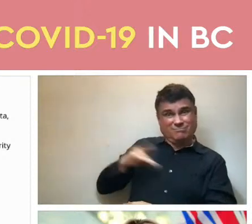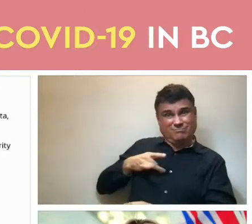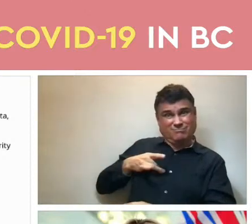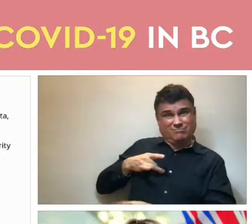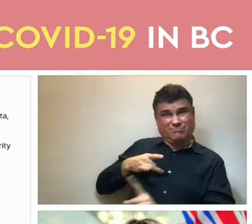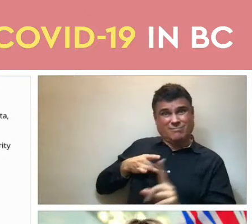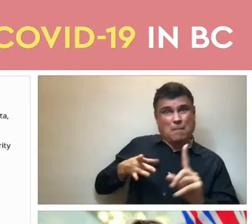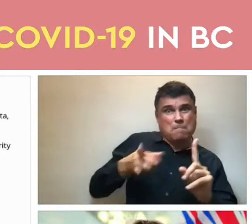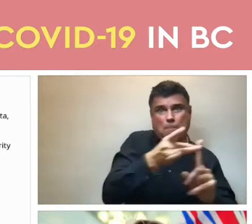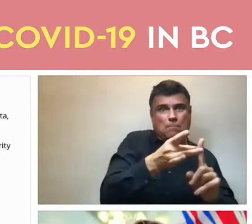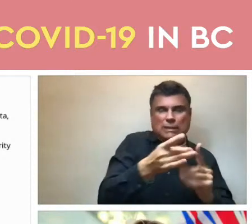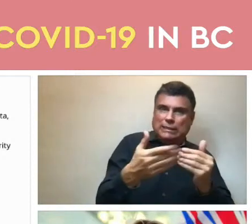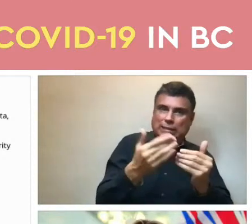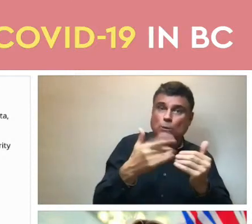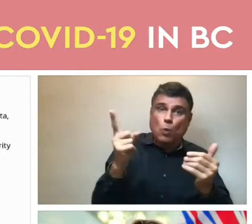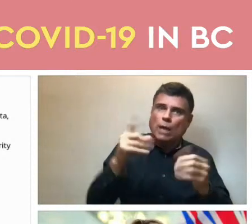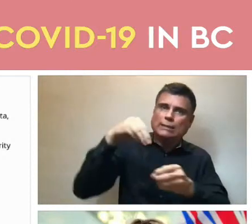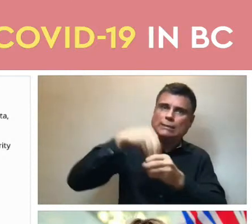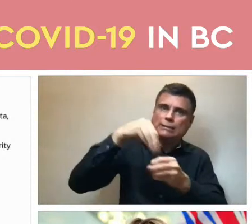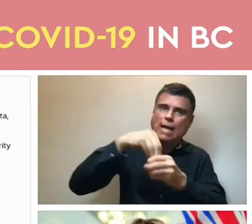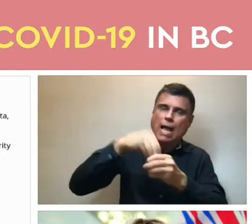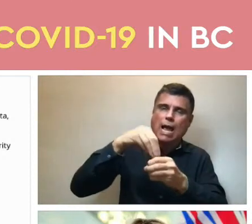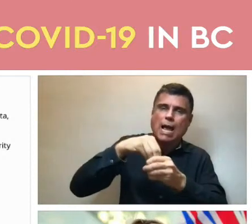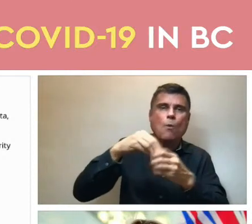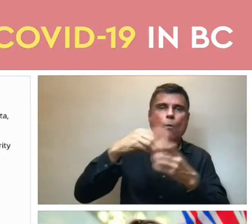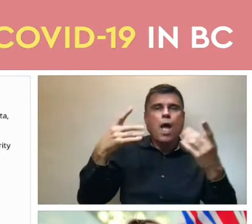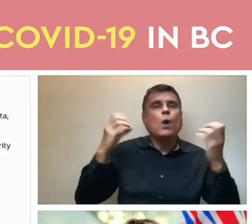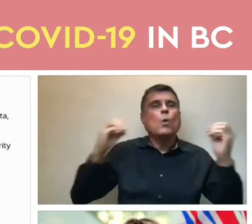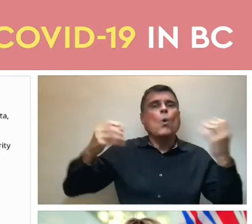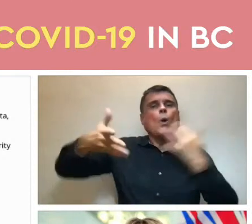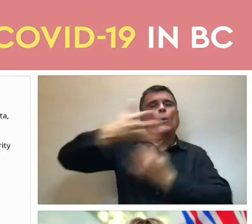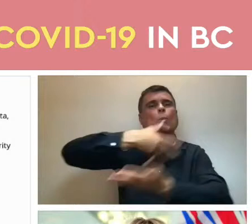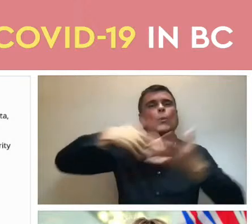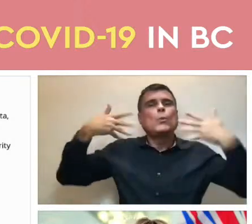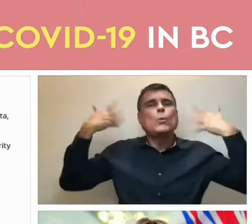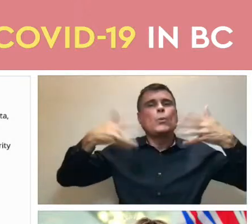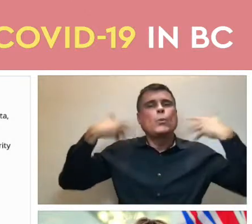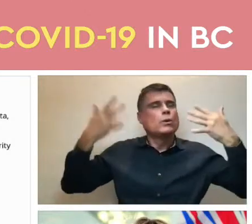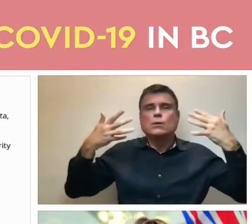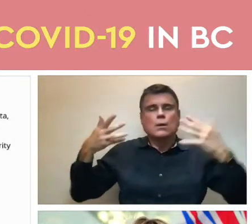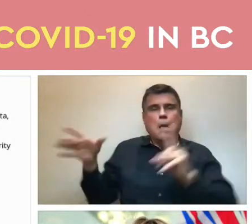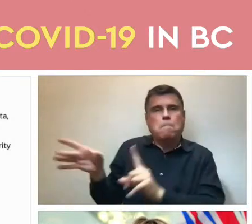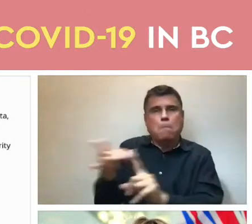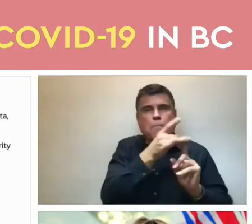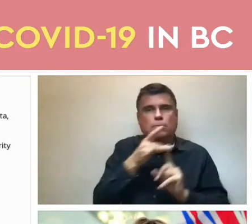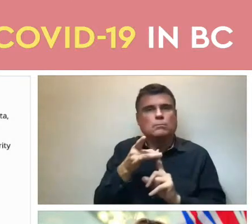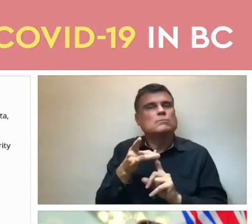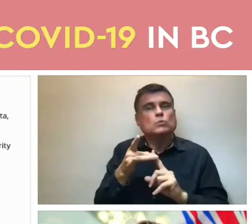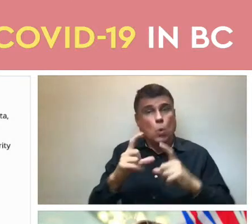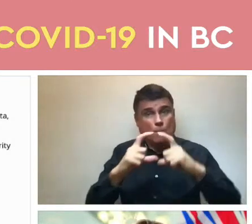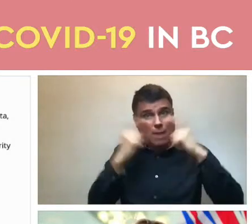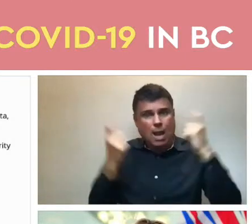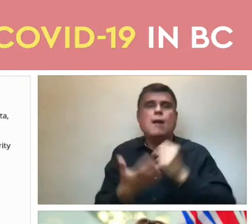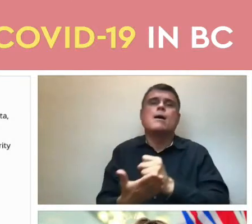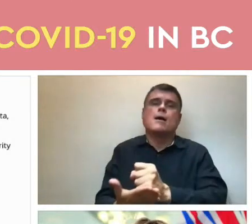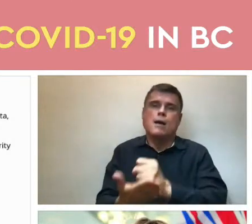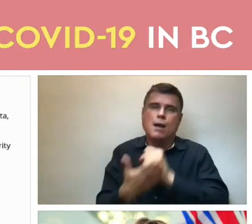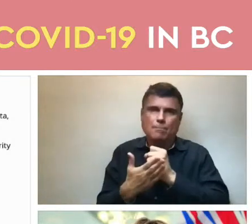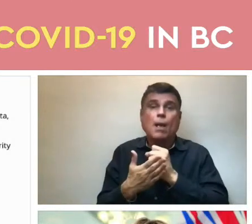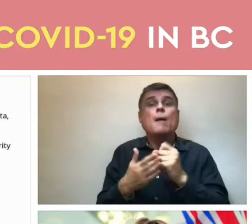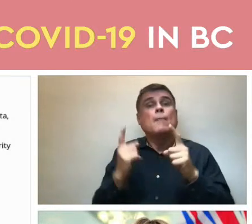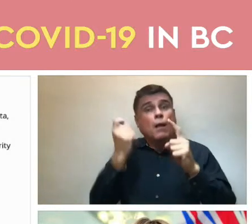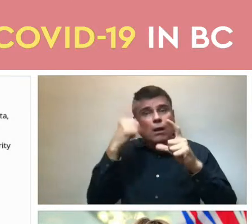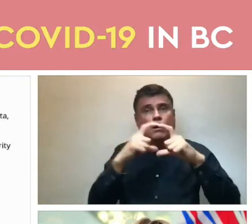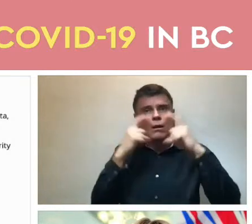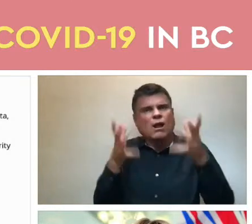crowded together. Wearing masks makes a difference. Now's the time, making sure you wear a good quality mask, that it covers your mouth and